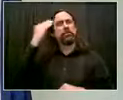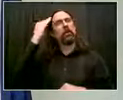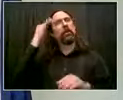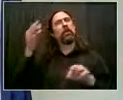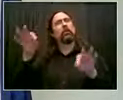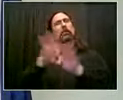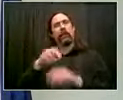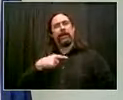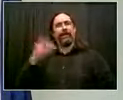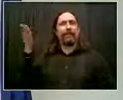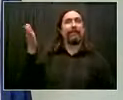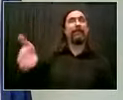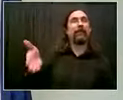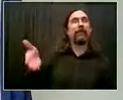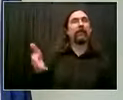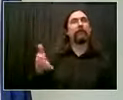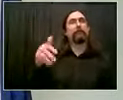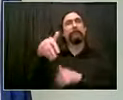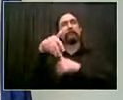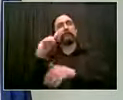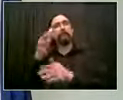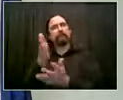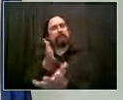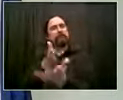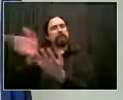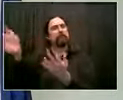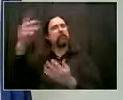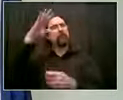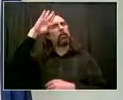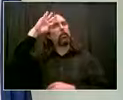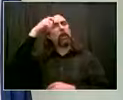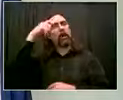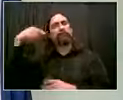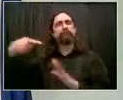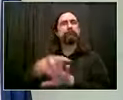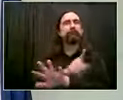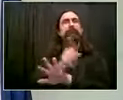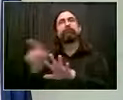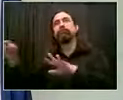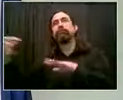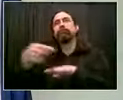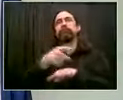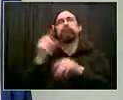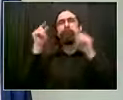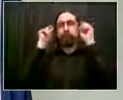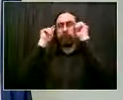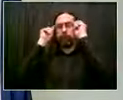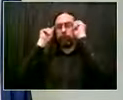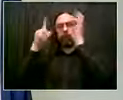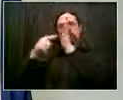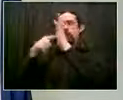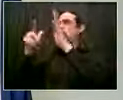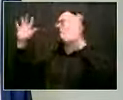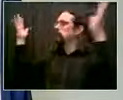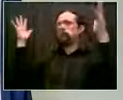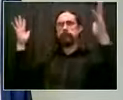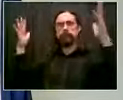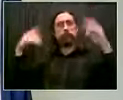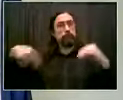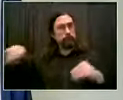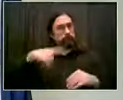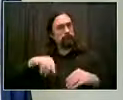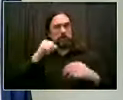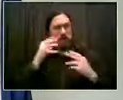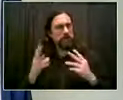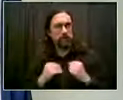shooting and so many homicides and things happen along the walk that we did. And those communities were happy to see the DA there, to see the